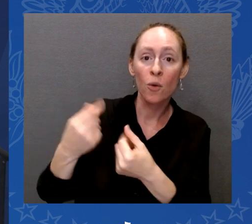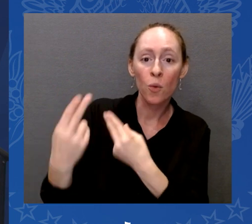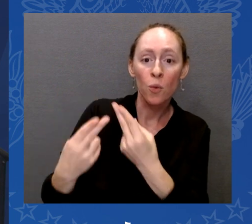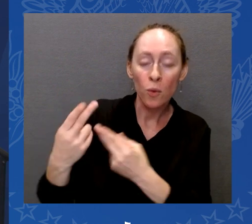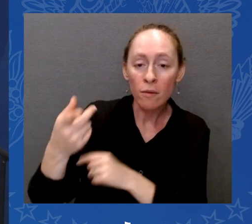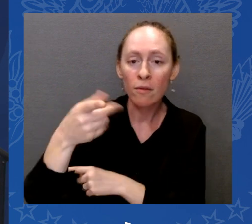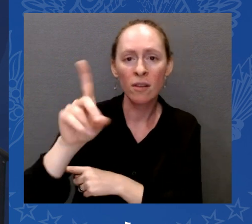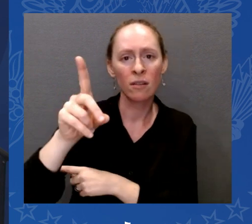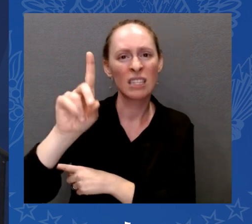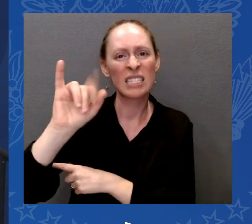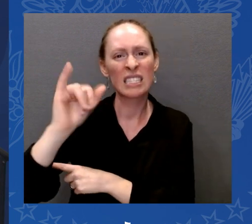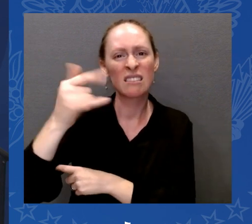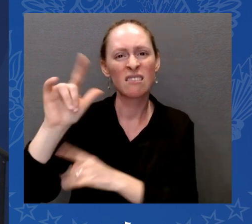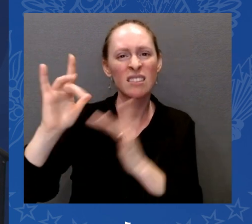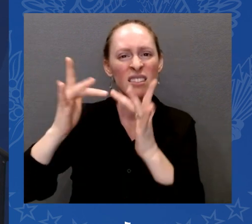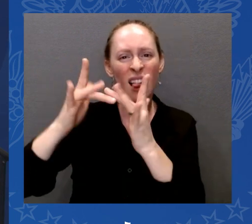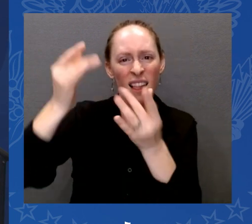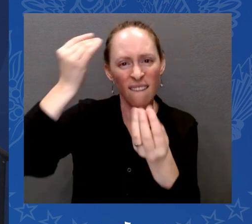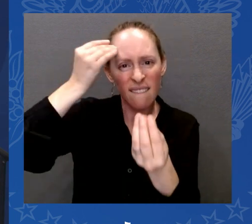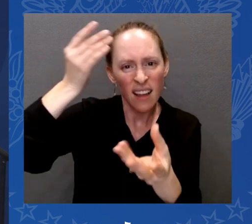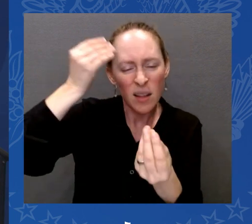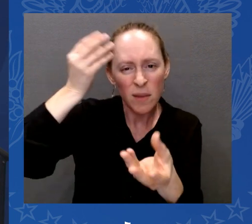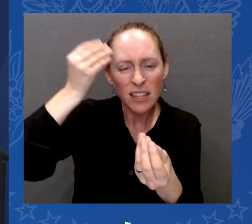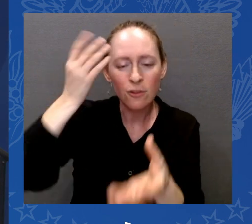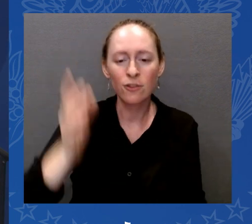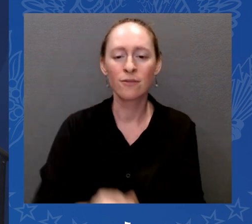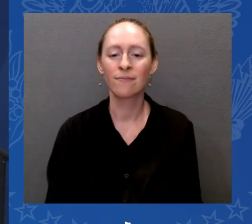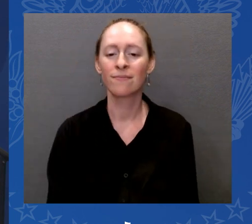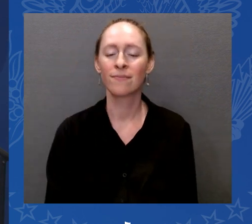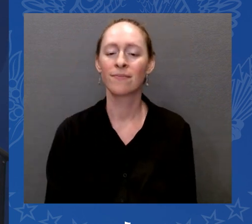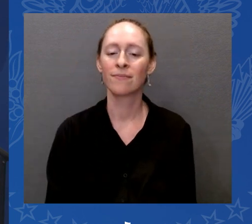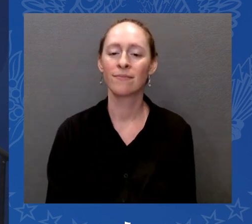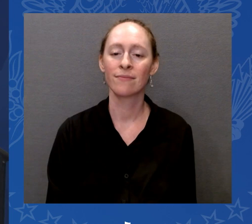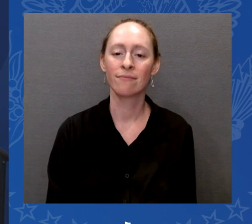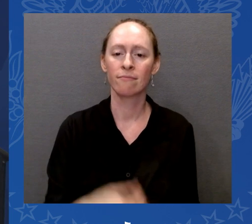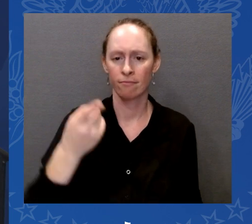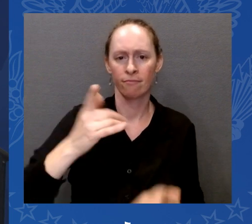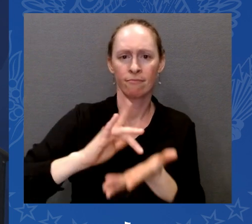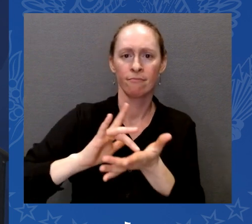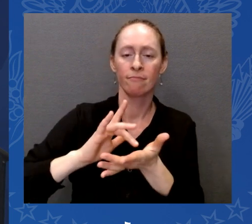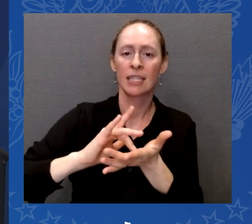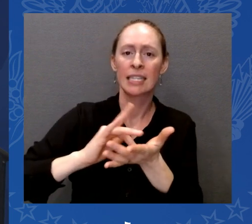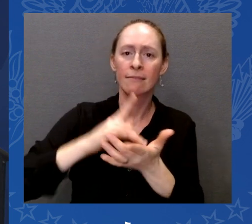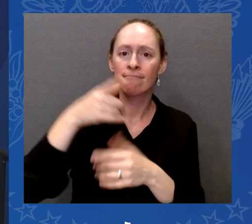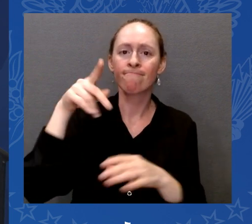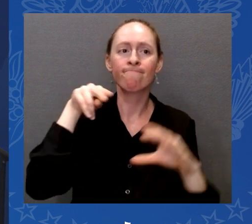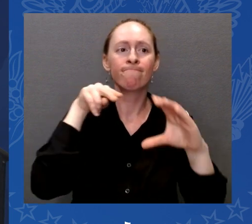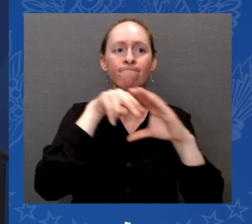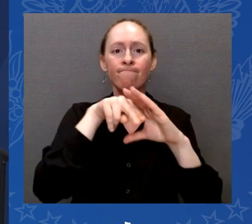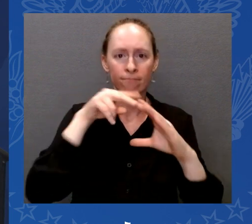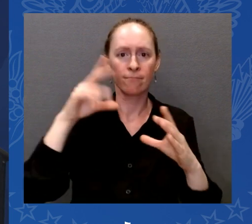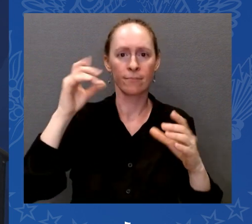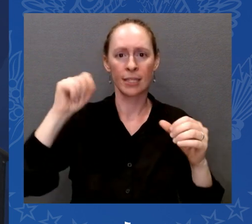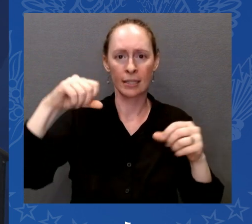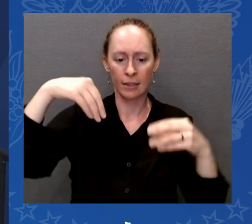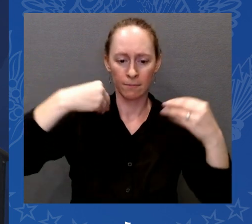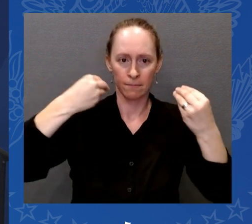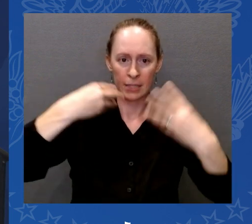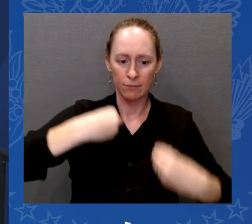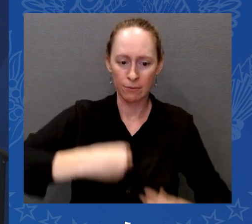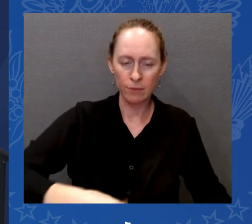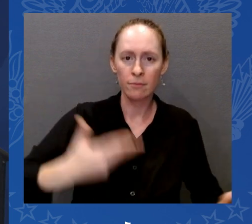imaging systems that help doctors make critical diagnoses. All of these applications,